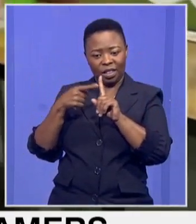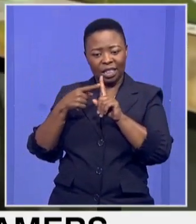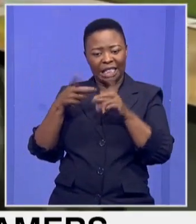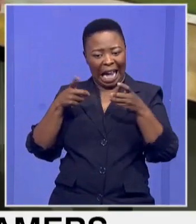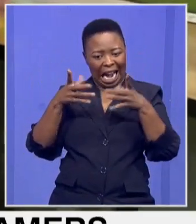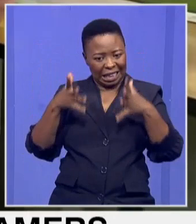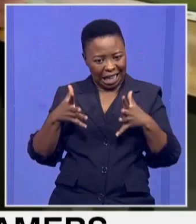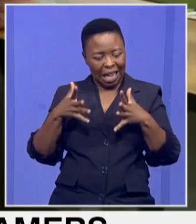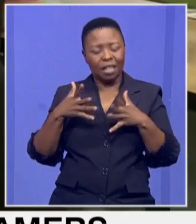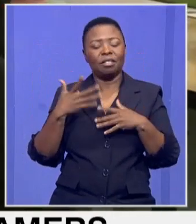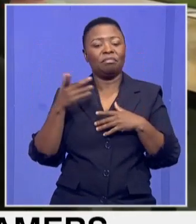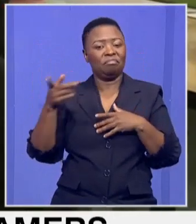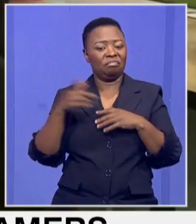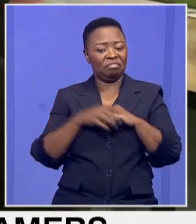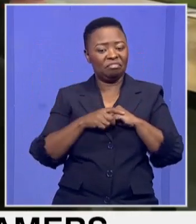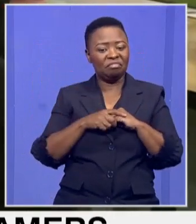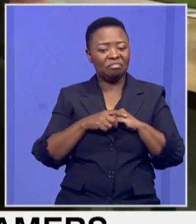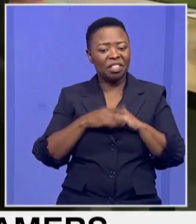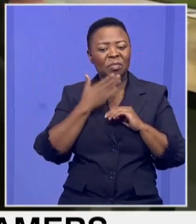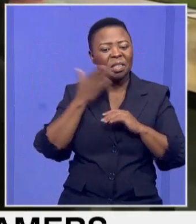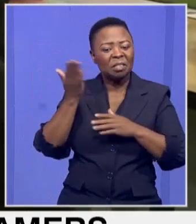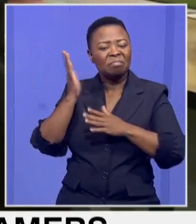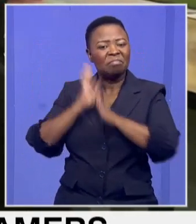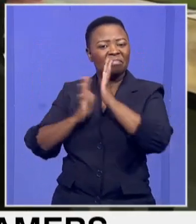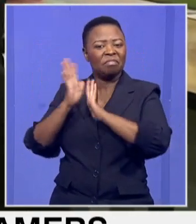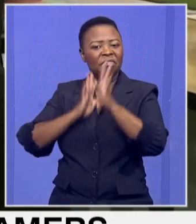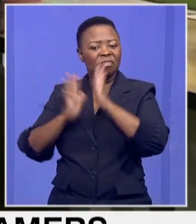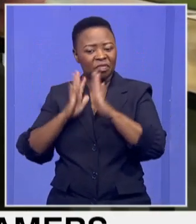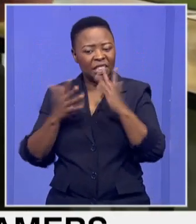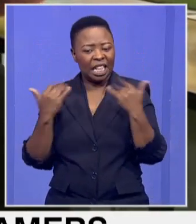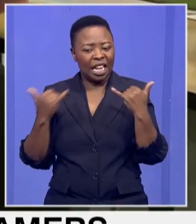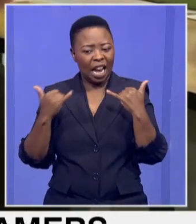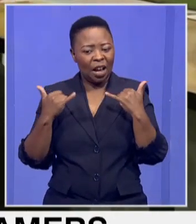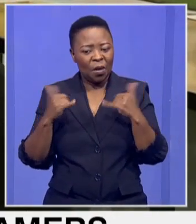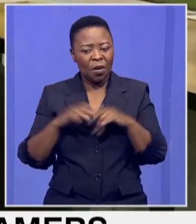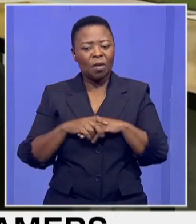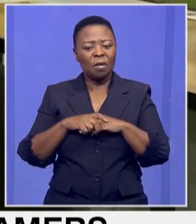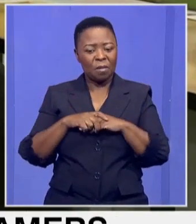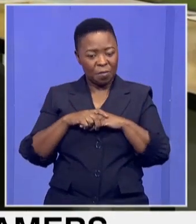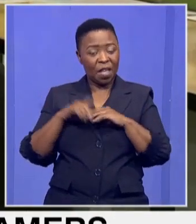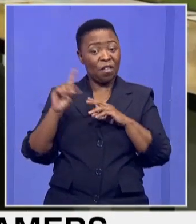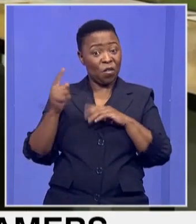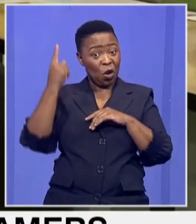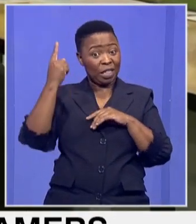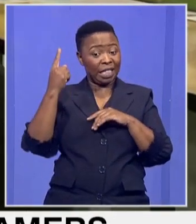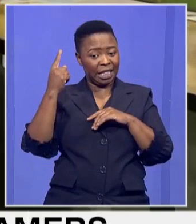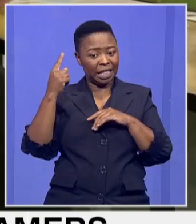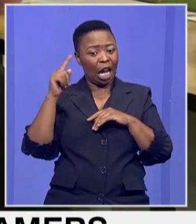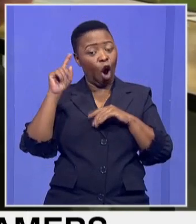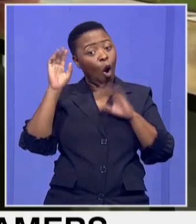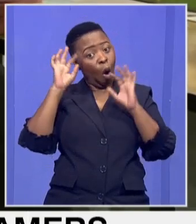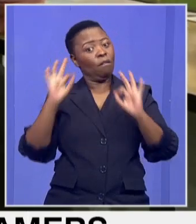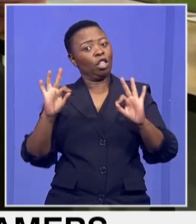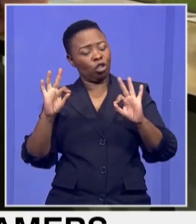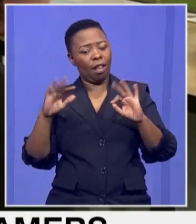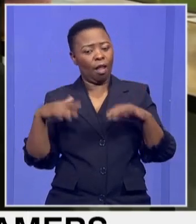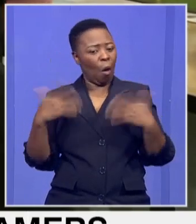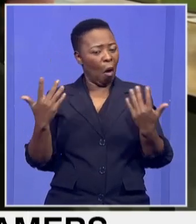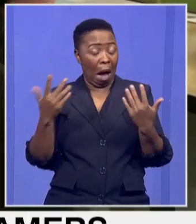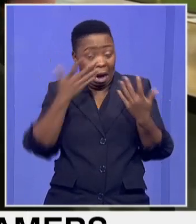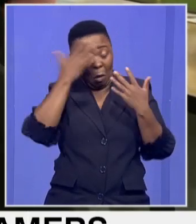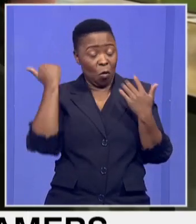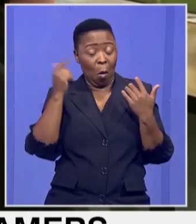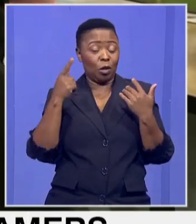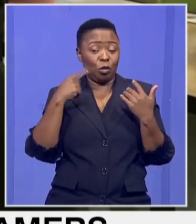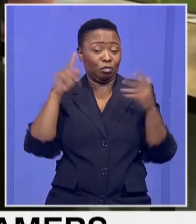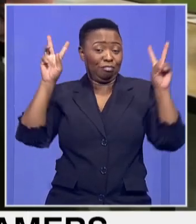again. Just for a recap, in terms of, this is the first sort of official or real, or I don't know what to